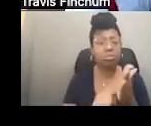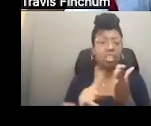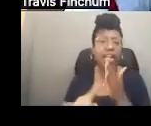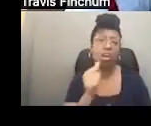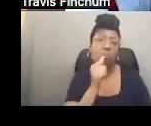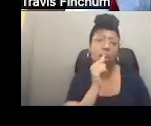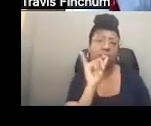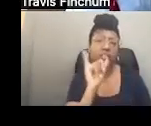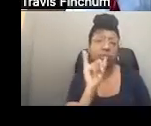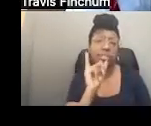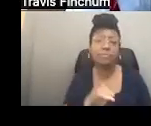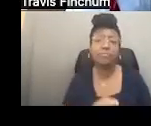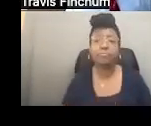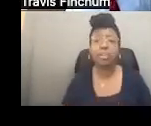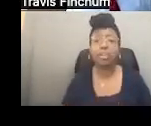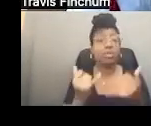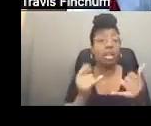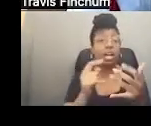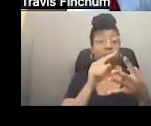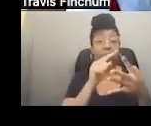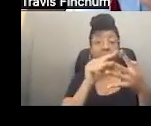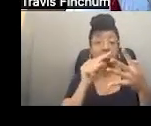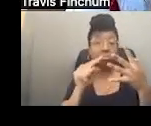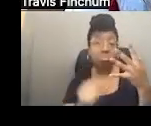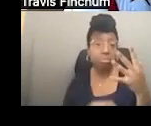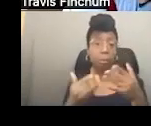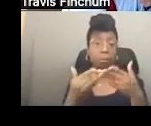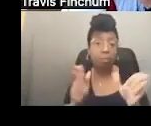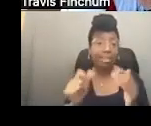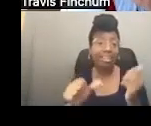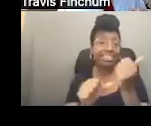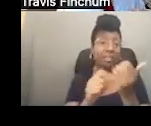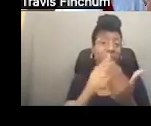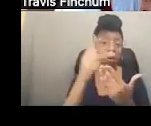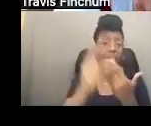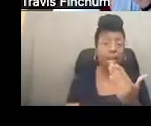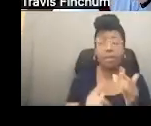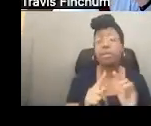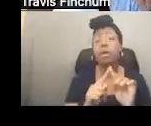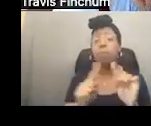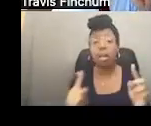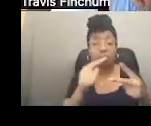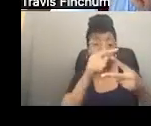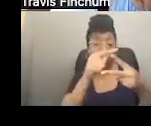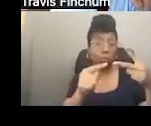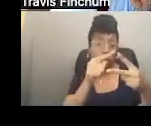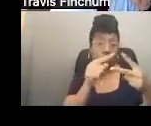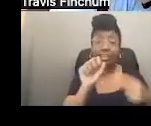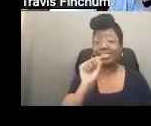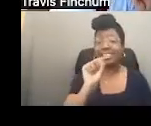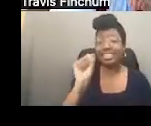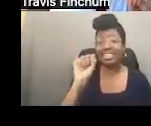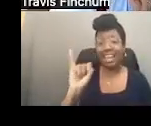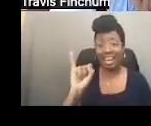all the time we have for the different public assistance programs. But basically, the two that we're focusing on is the SSI